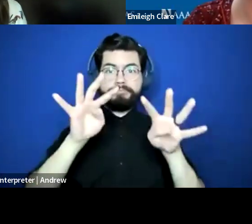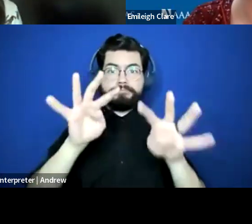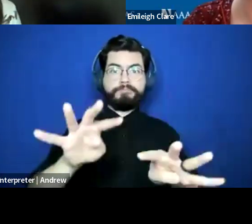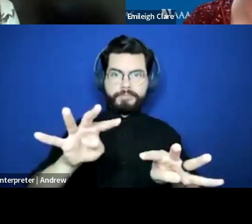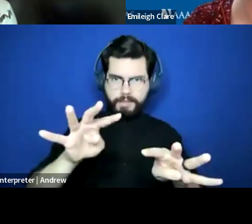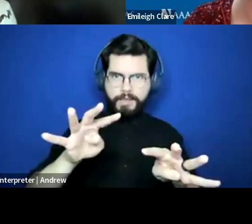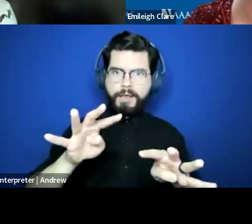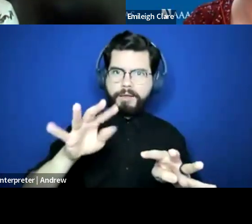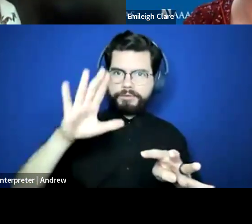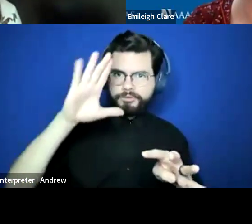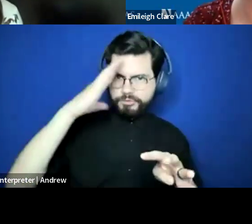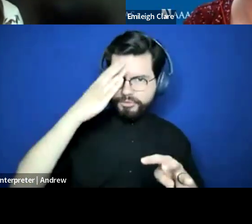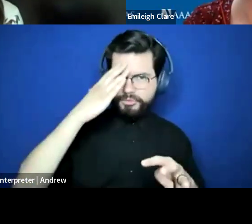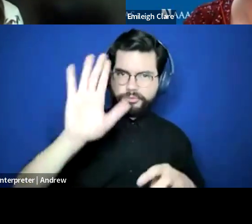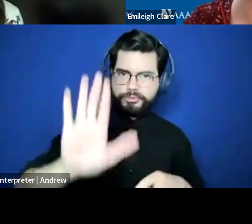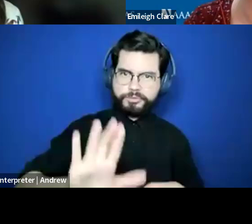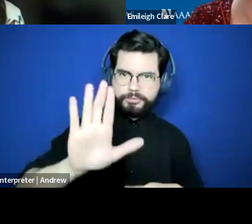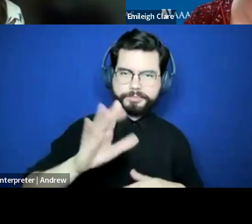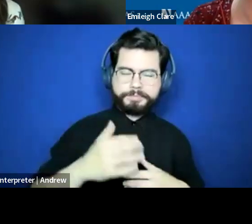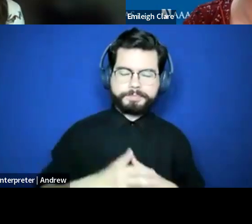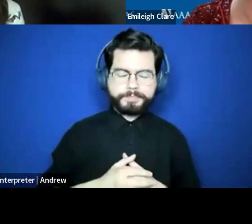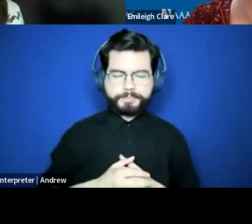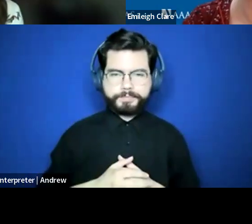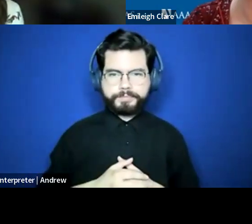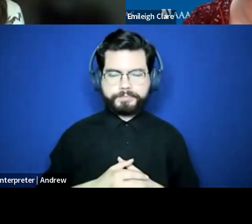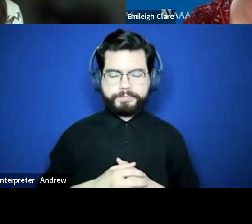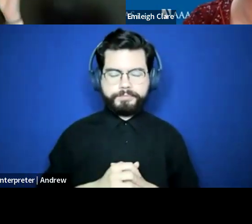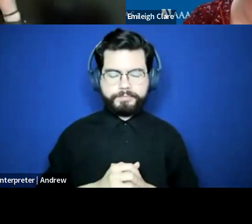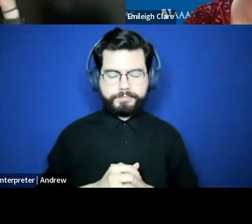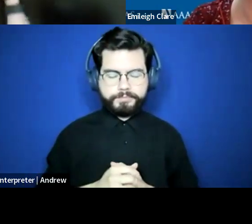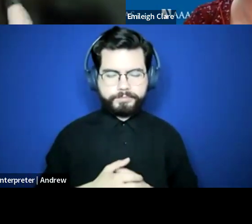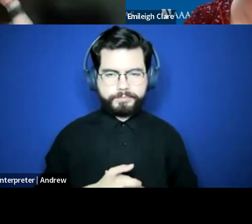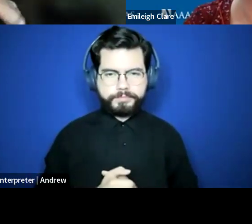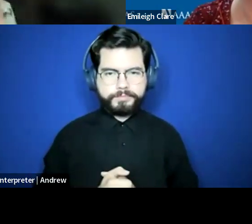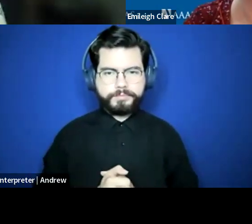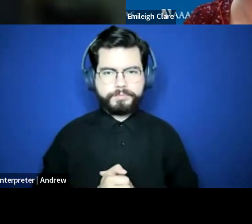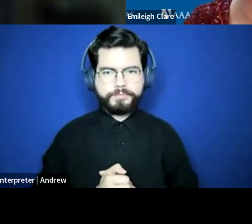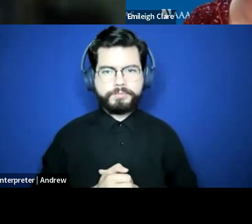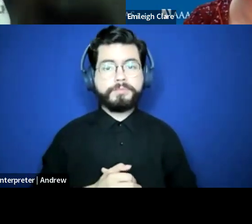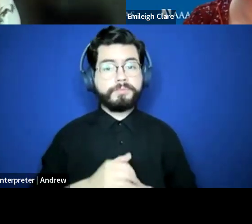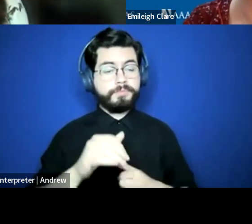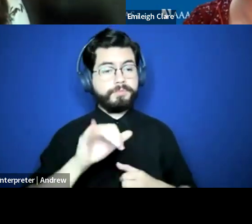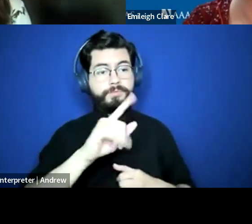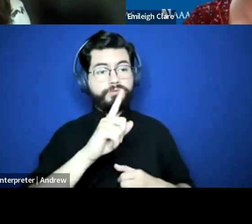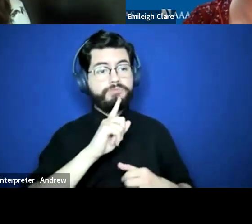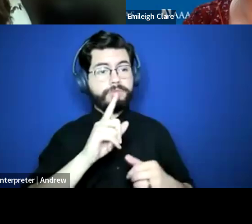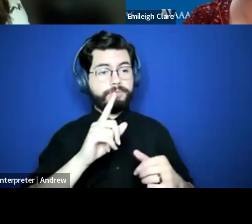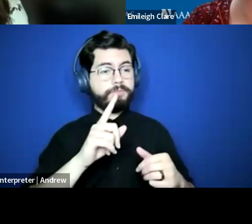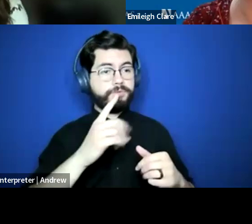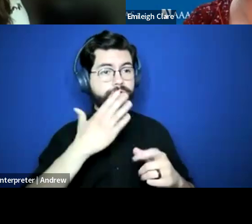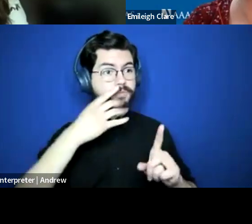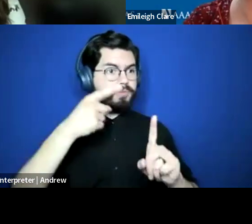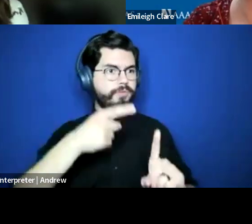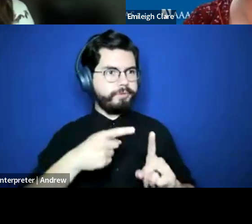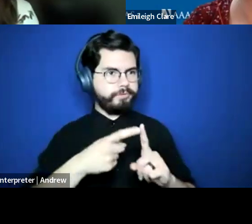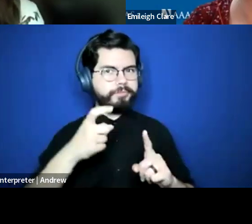So another super helpful point that came up in some of the questions we received from participants. So with that, I want